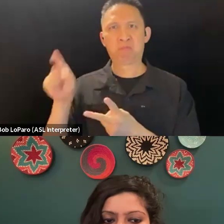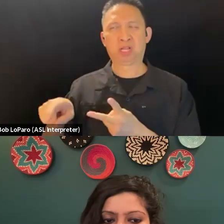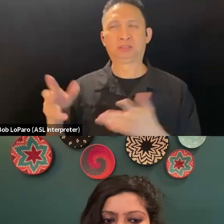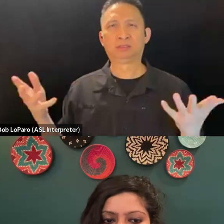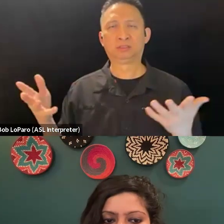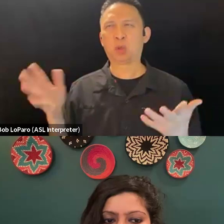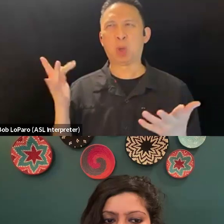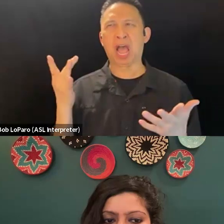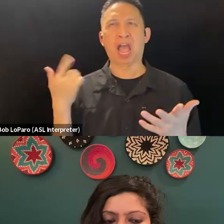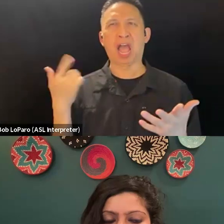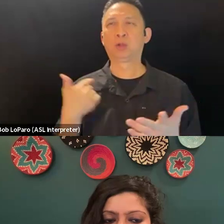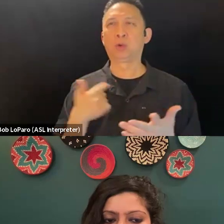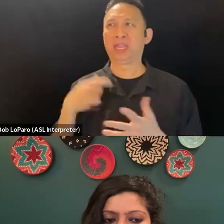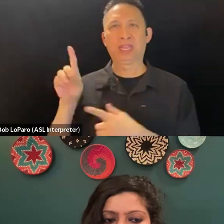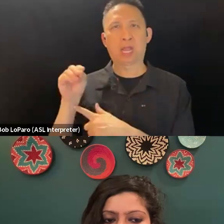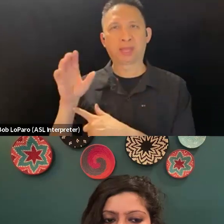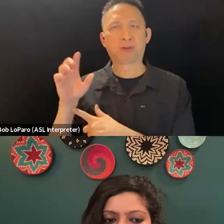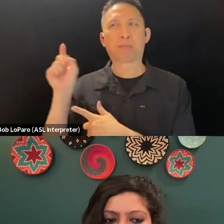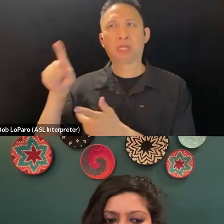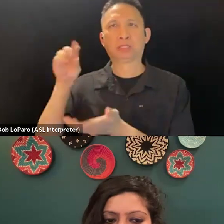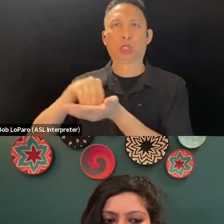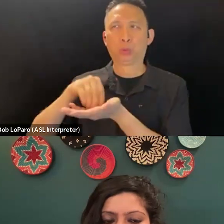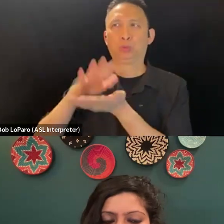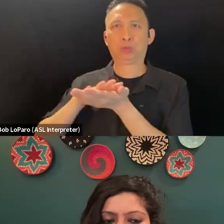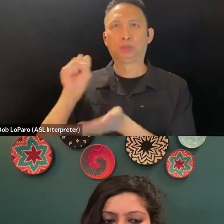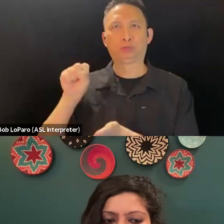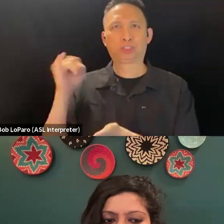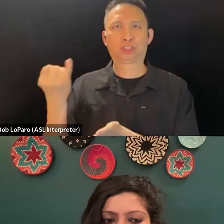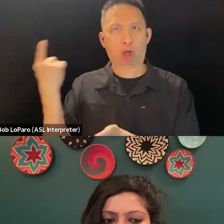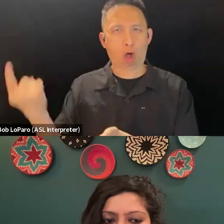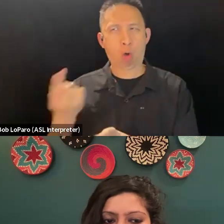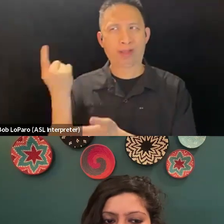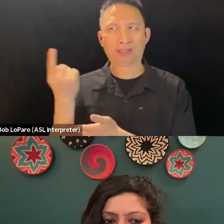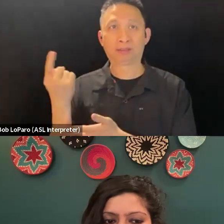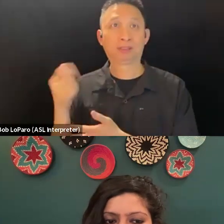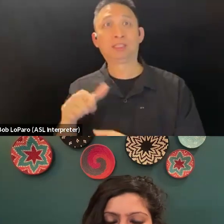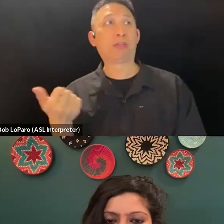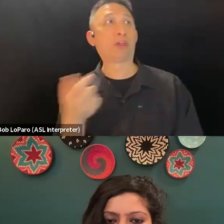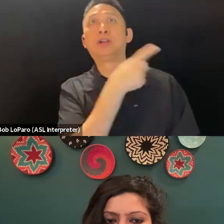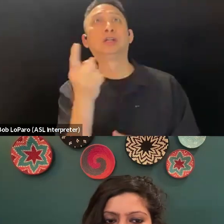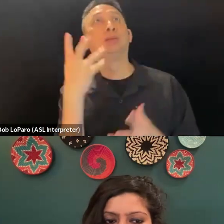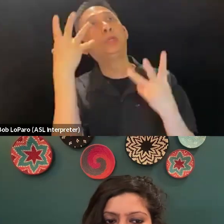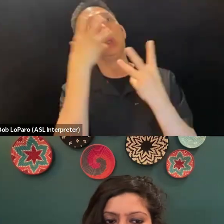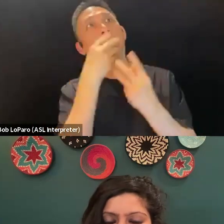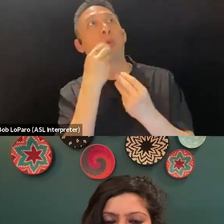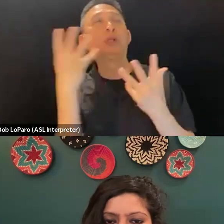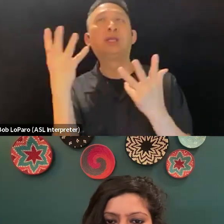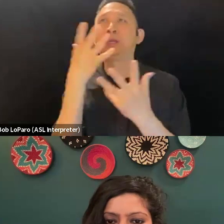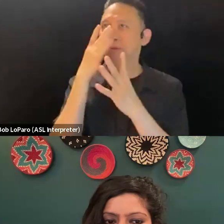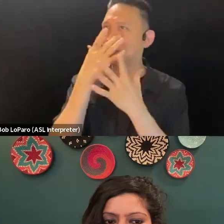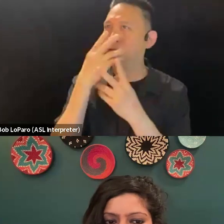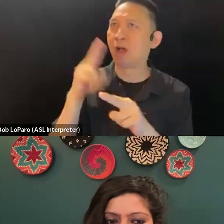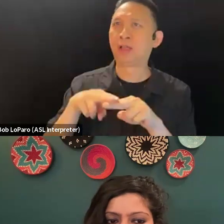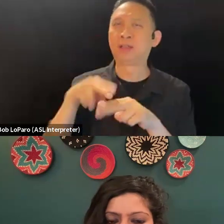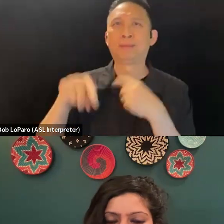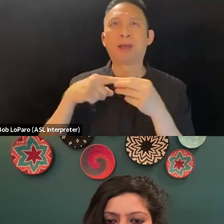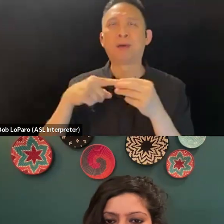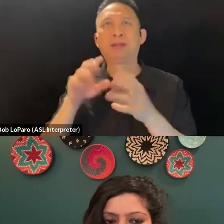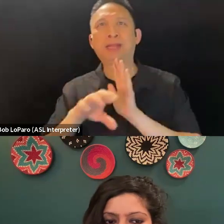you pursue it? And what kind of gaze you think it offers to the world of documentary cinema? Thank